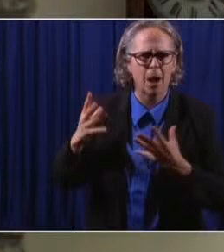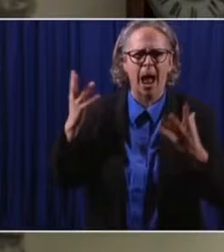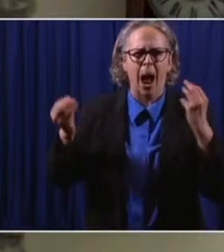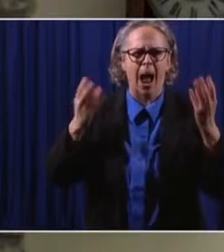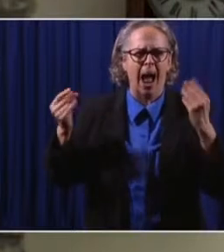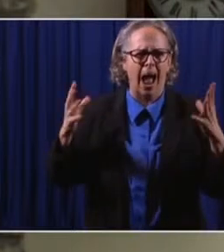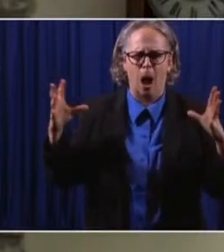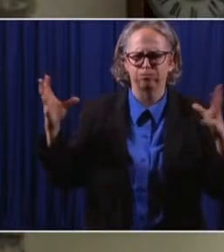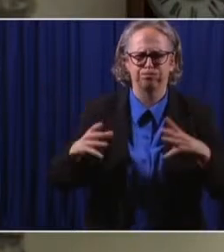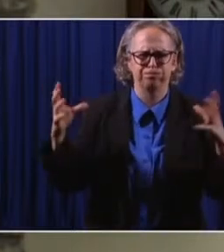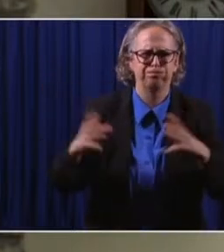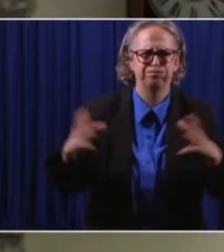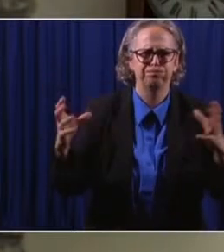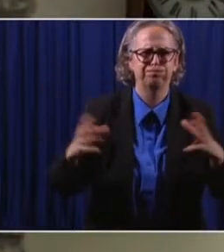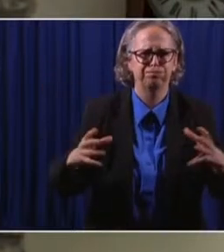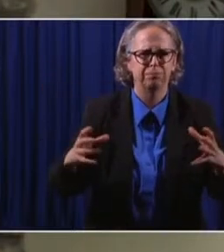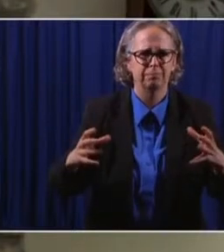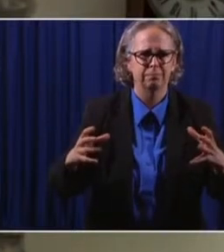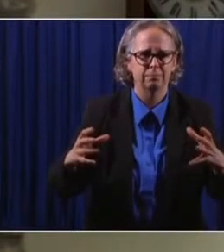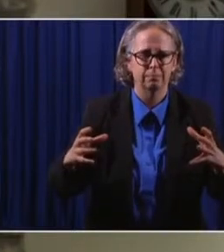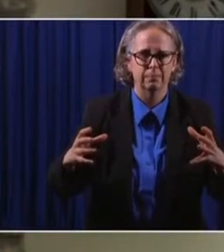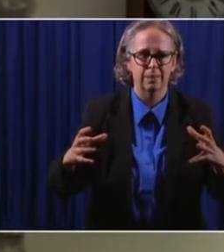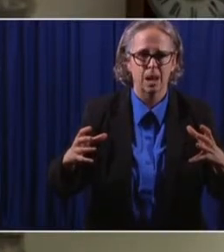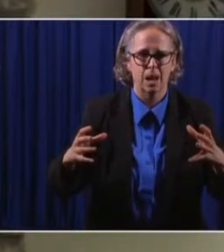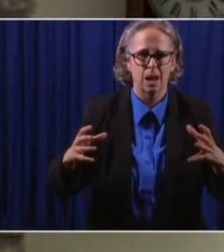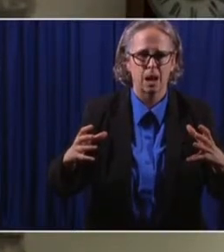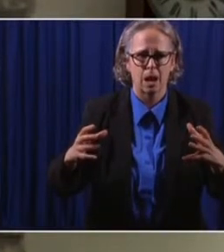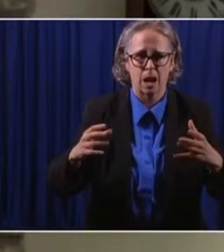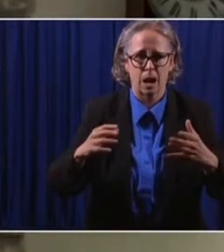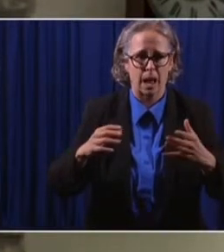that, we saw a significant spread of the virus.